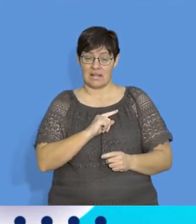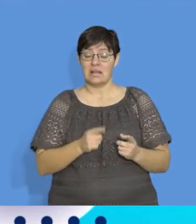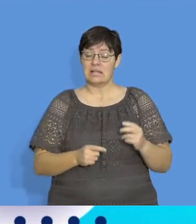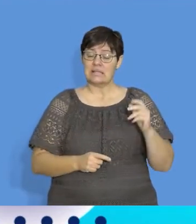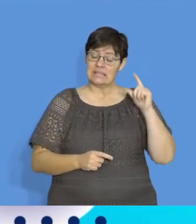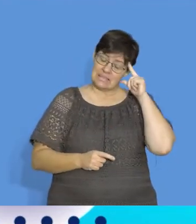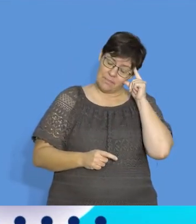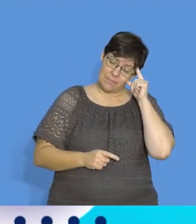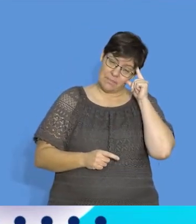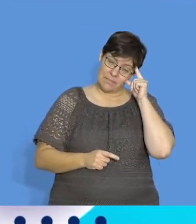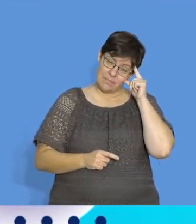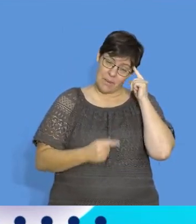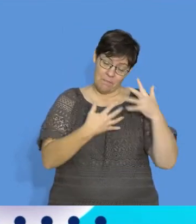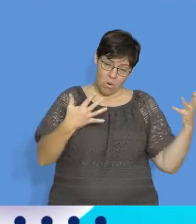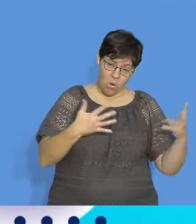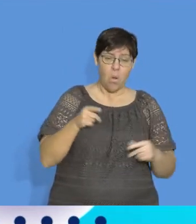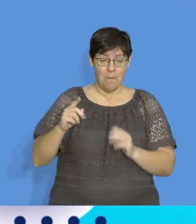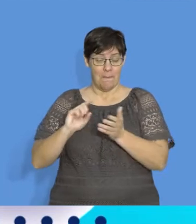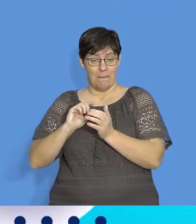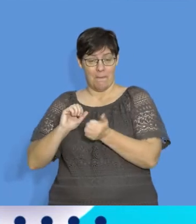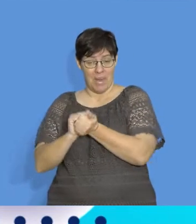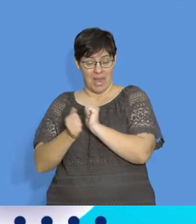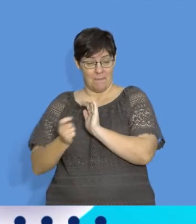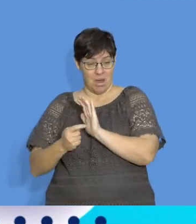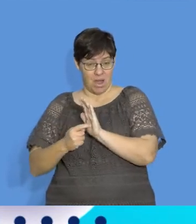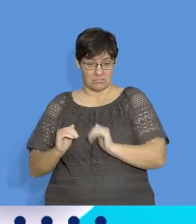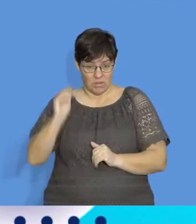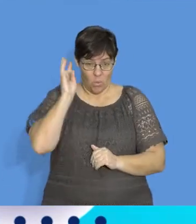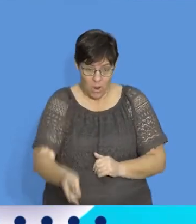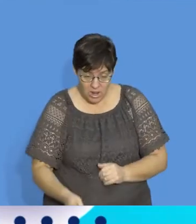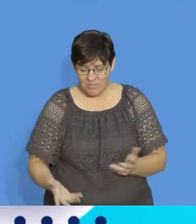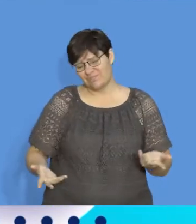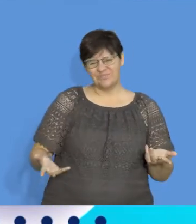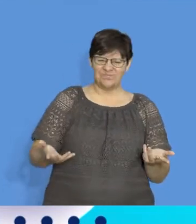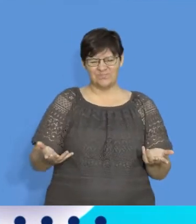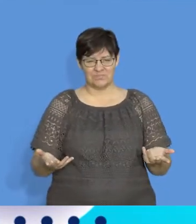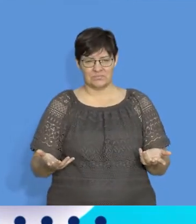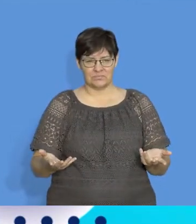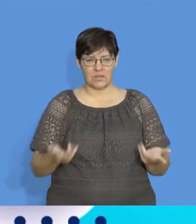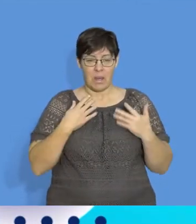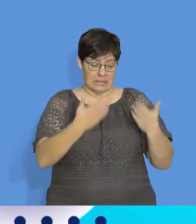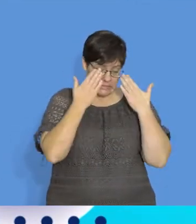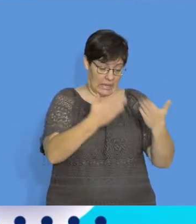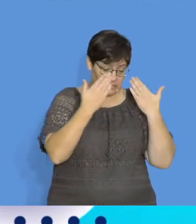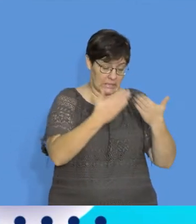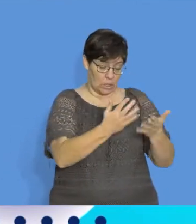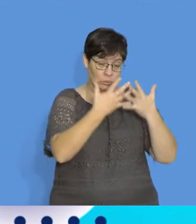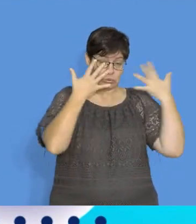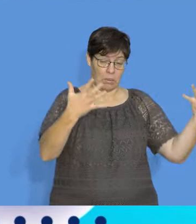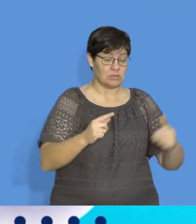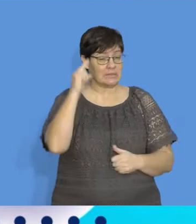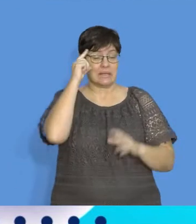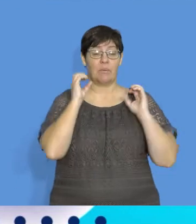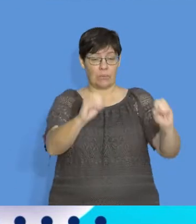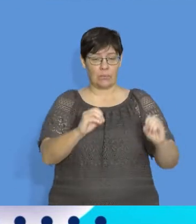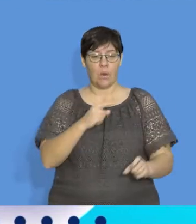not doing my maths. Doesn't mean it's associated. So it's weak correlation. But also, I can't study so many hours and